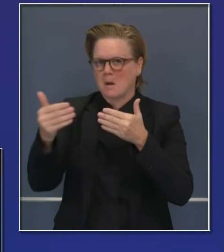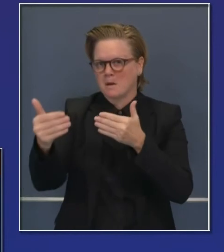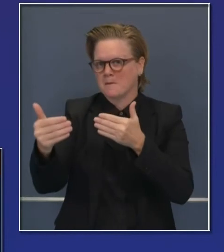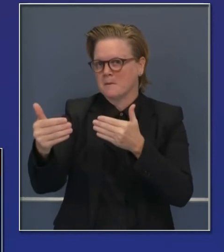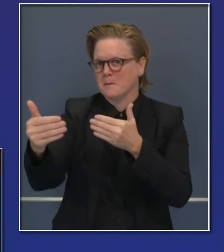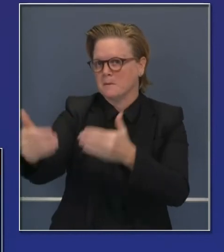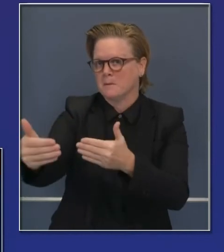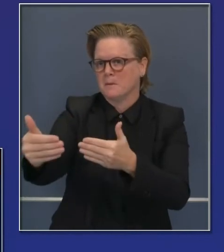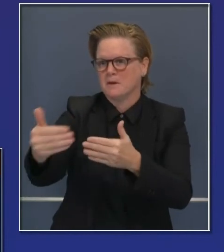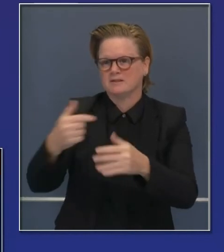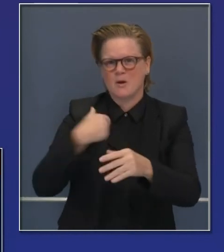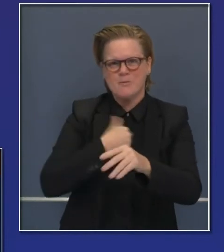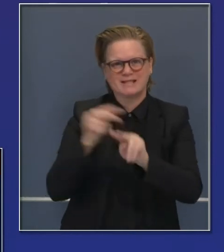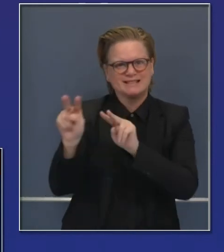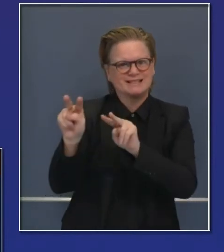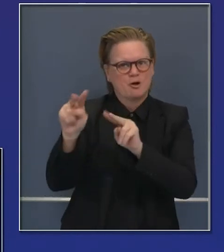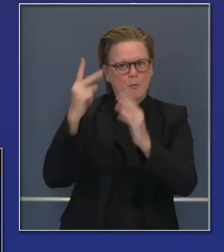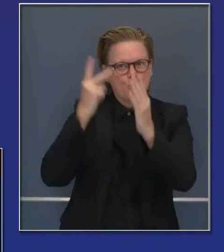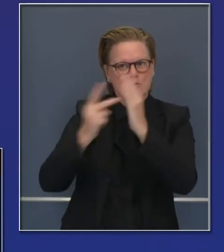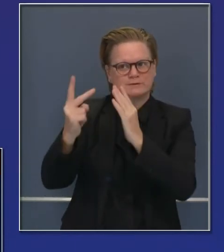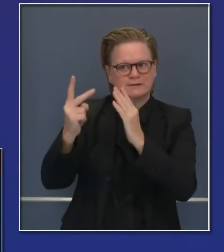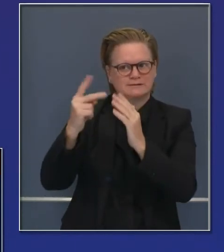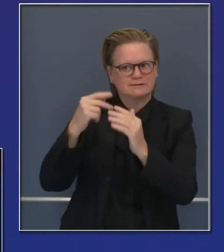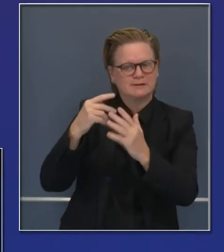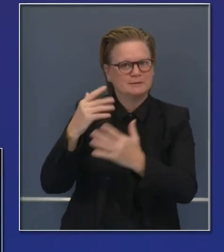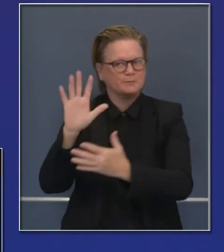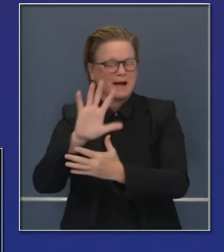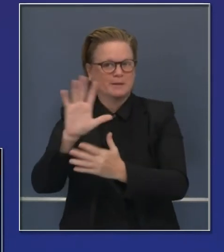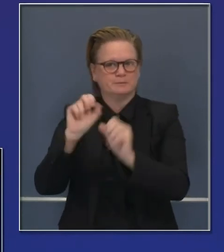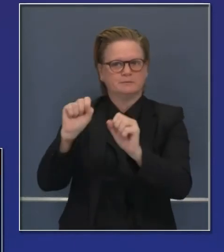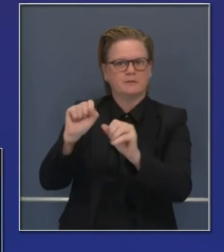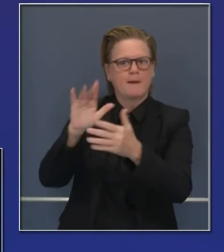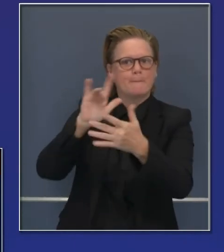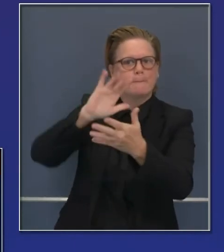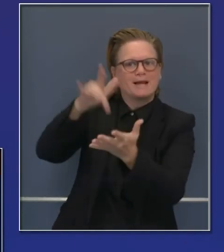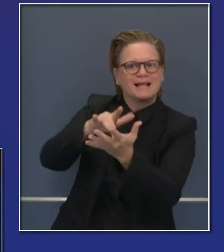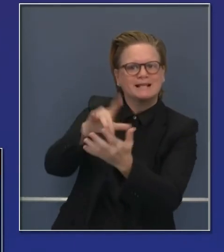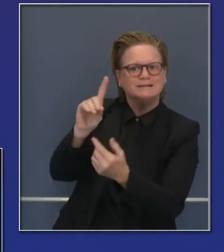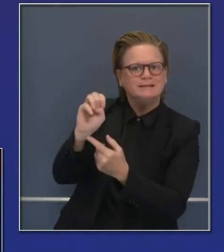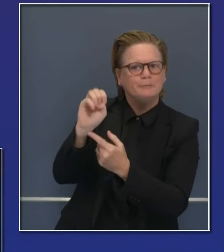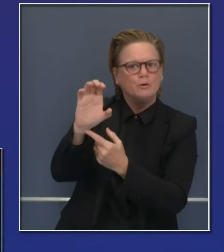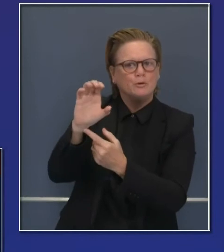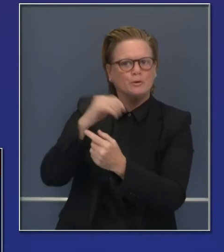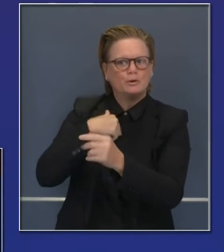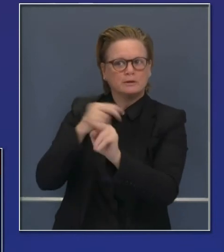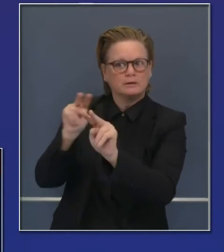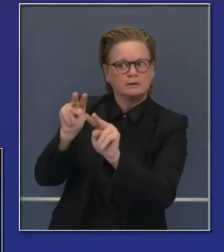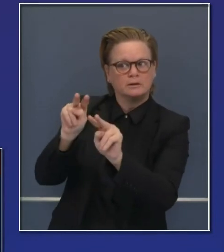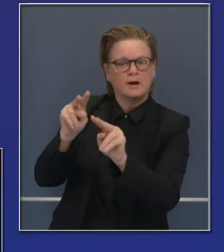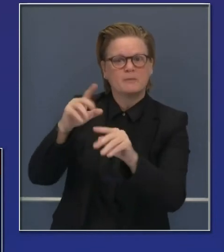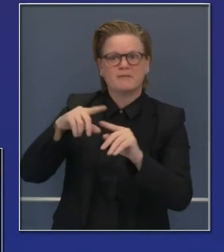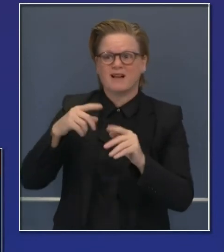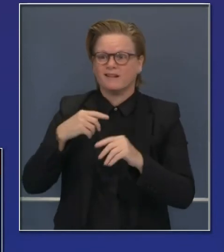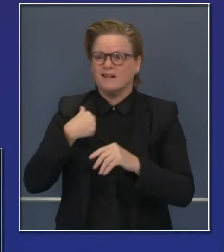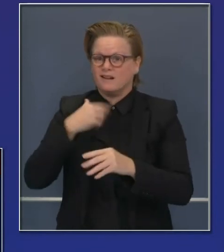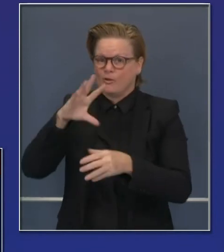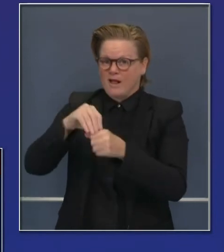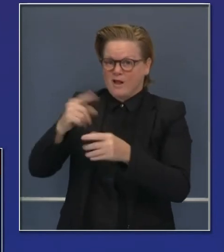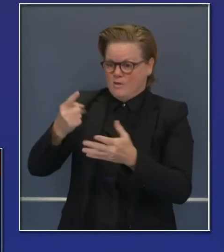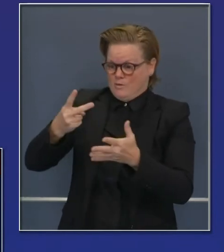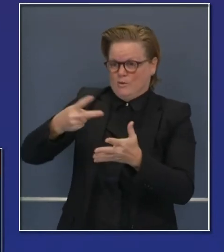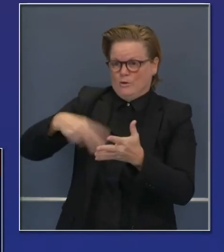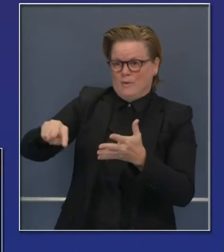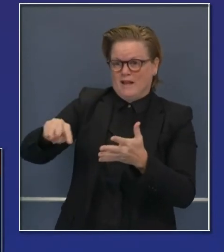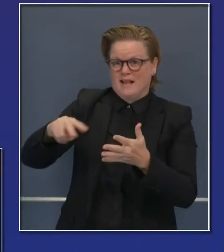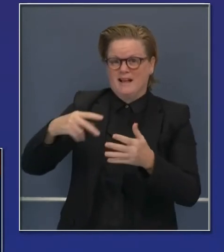late December, but all within just the next few weeks, our ICU capacity in the state of California will drop in